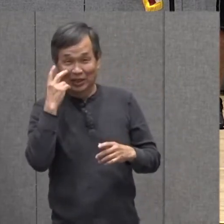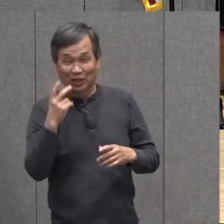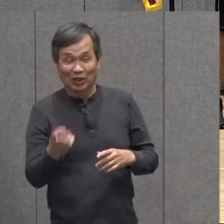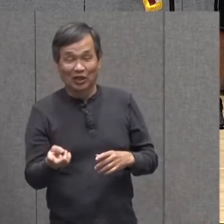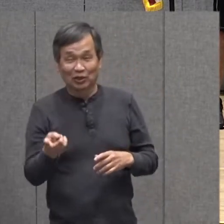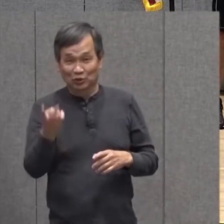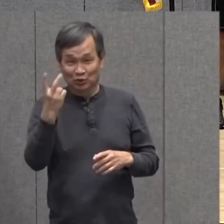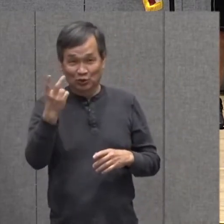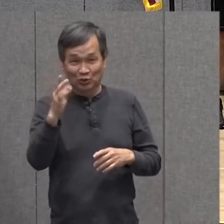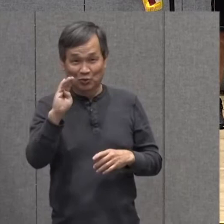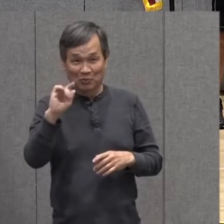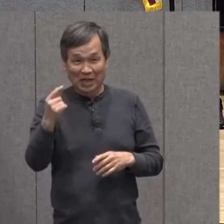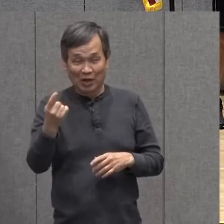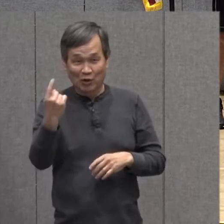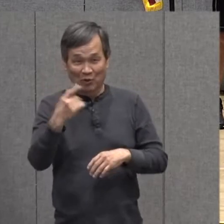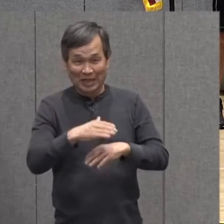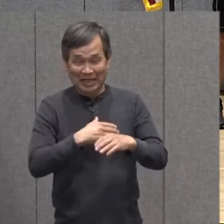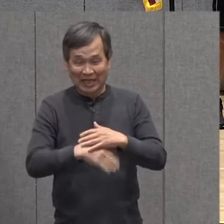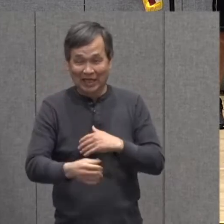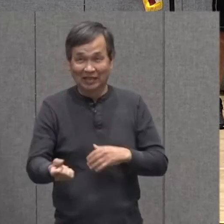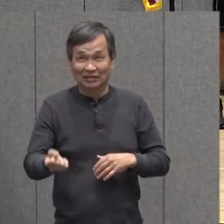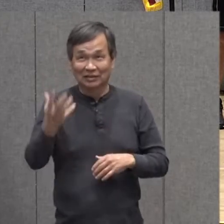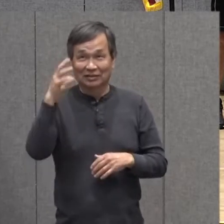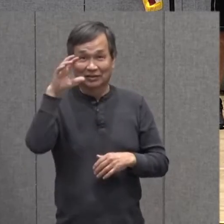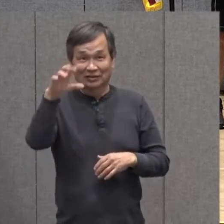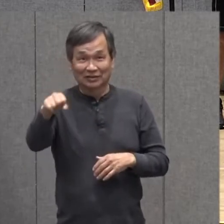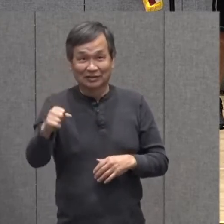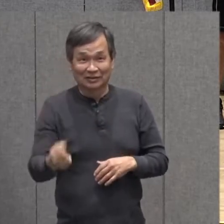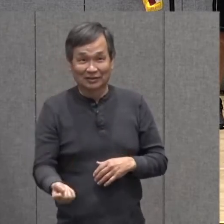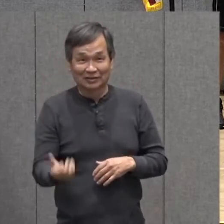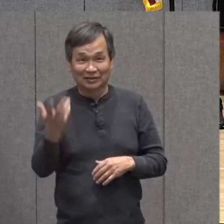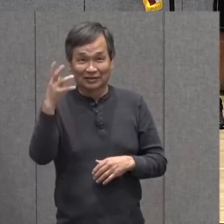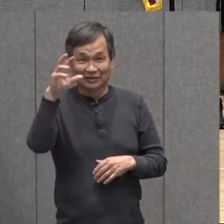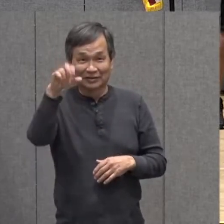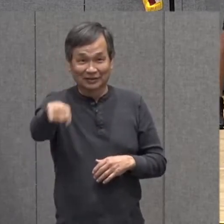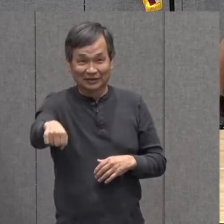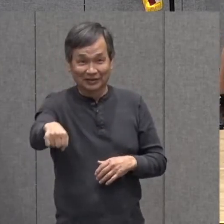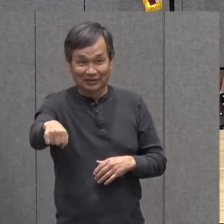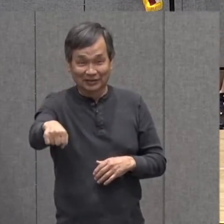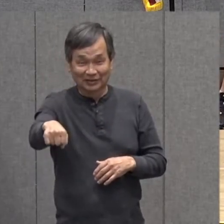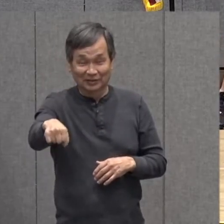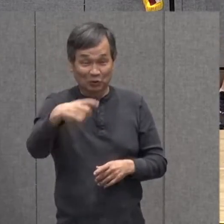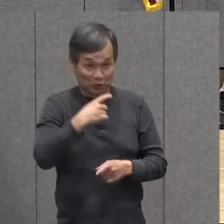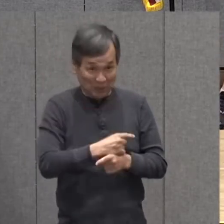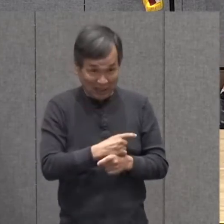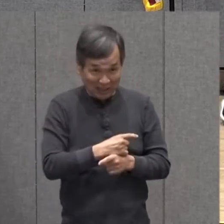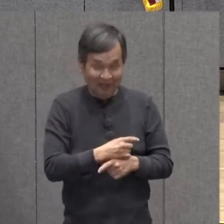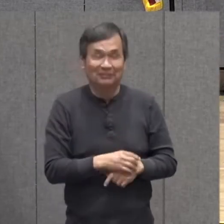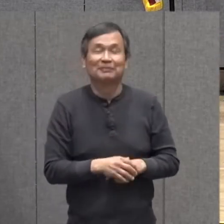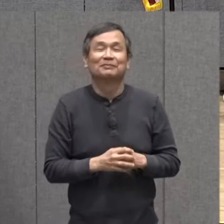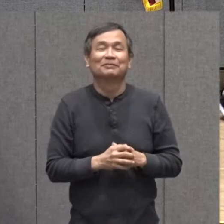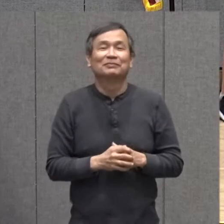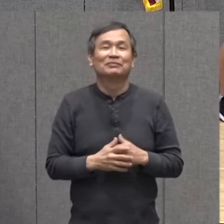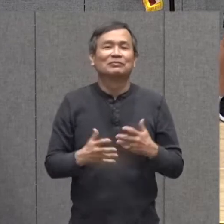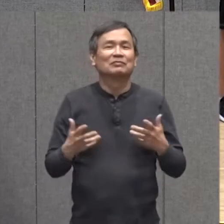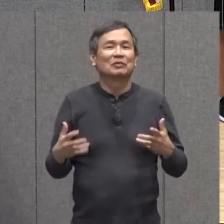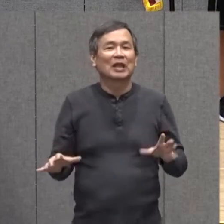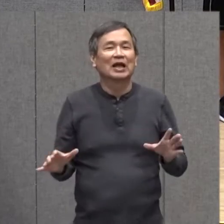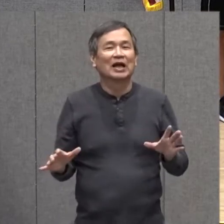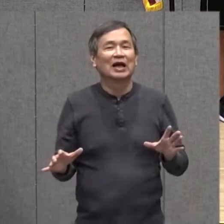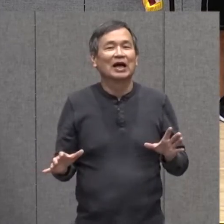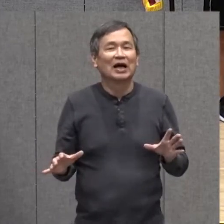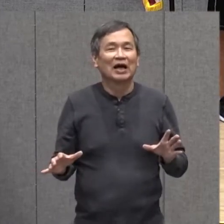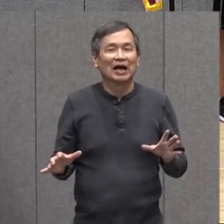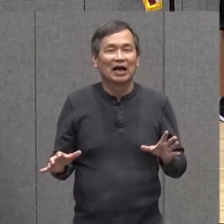one hand. Luego And we los were able retamos. to modify it. Los retamos a hacer dos, con dos bolsas y una mano. We were able to modify